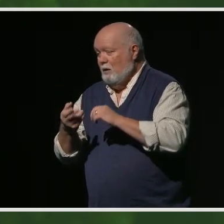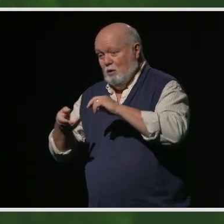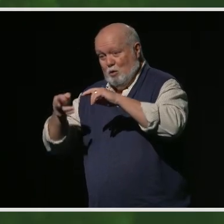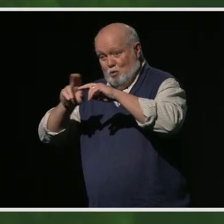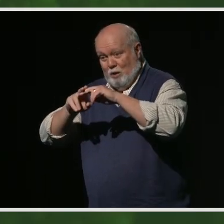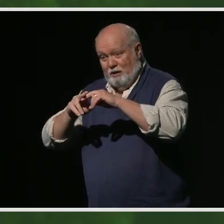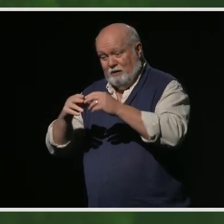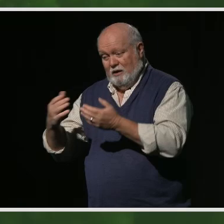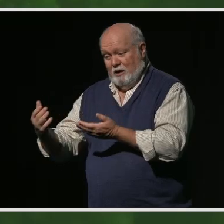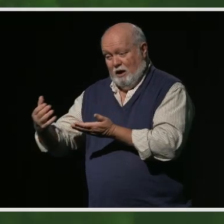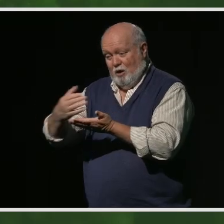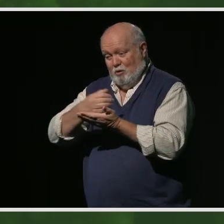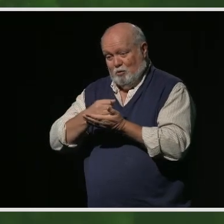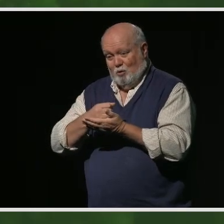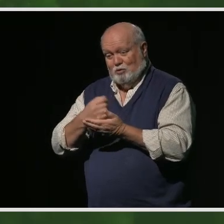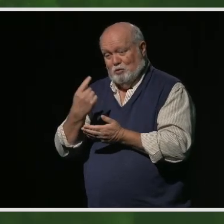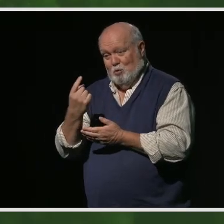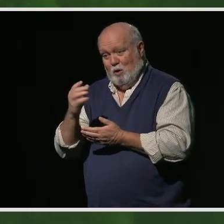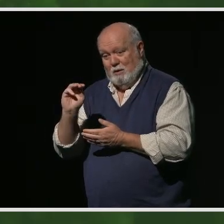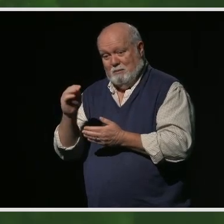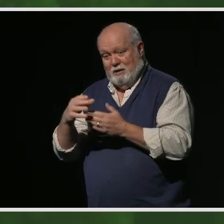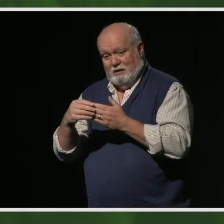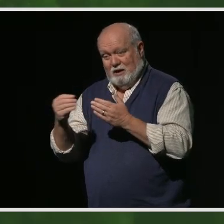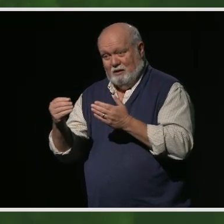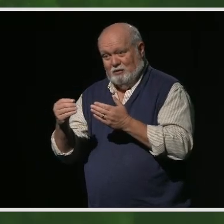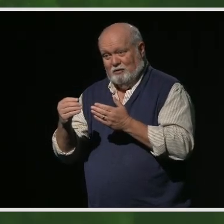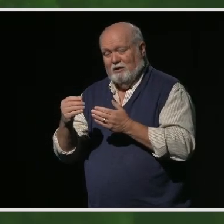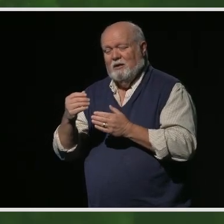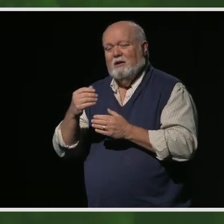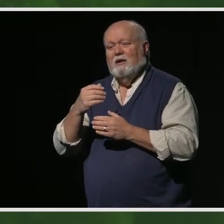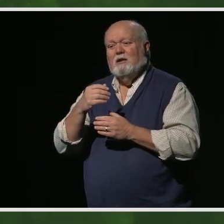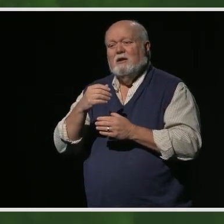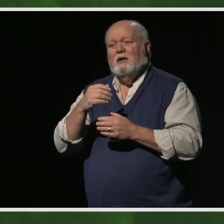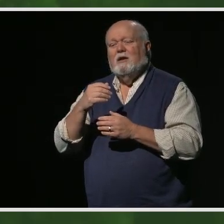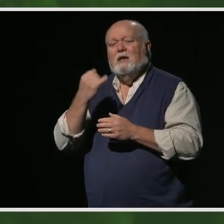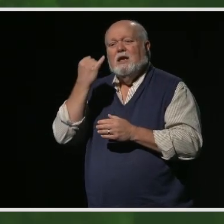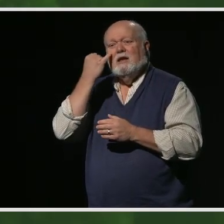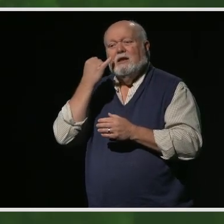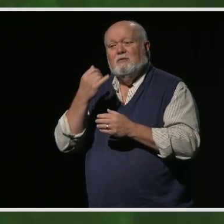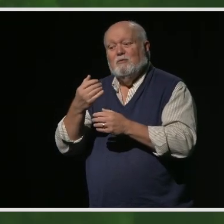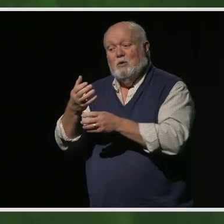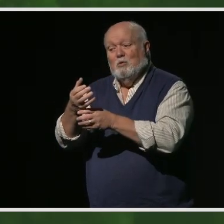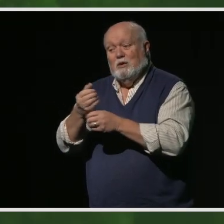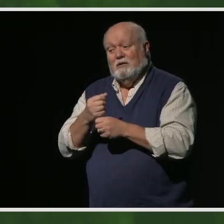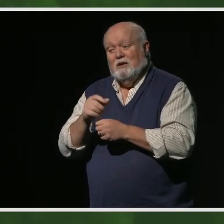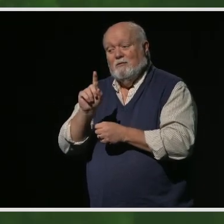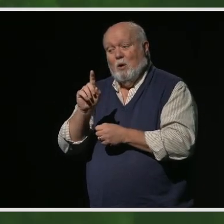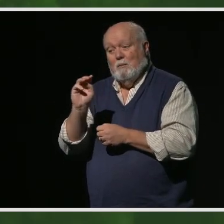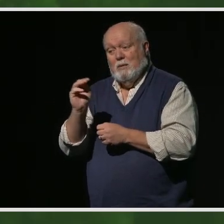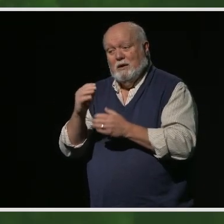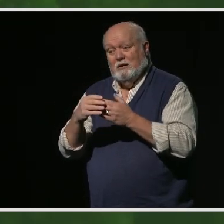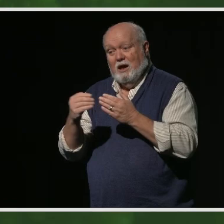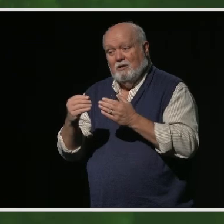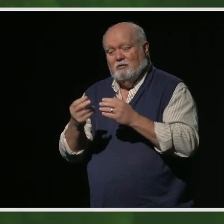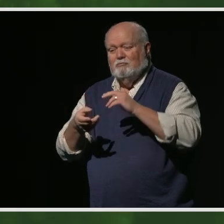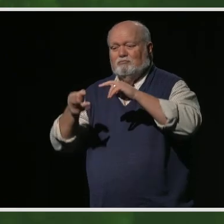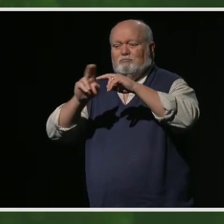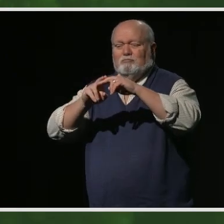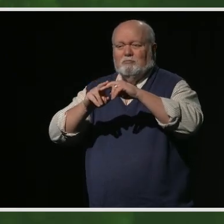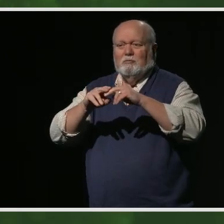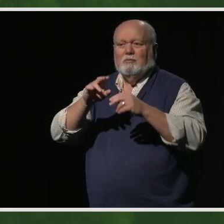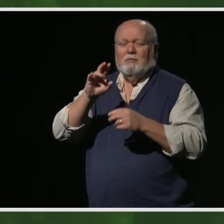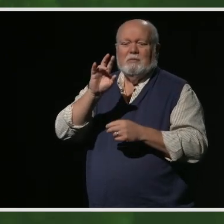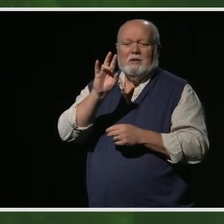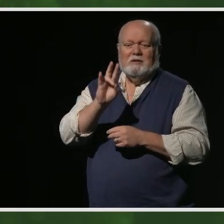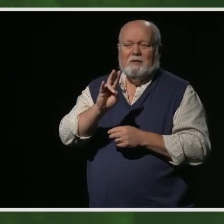of job creation rises to 7 to 13 jobs. Each investment will expand